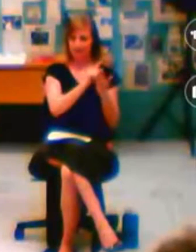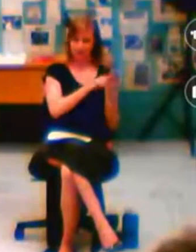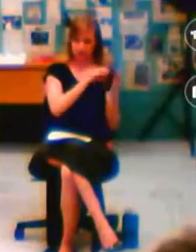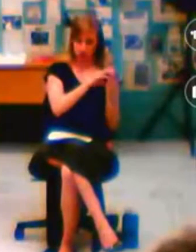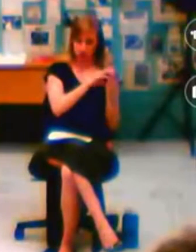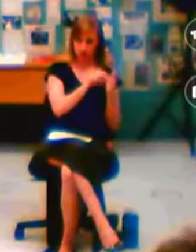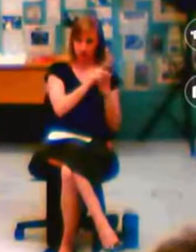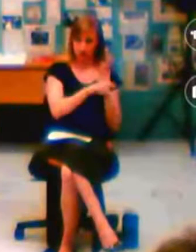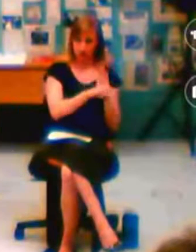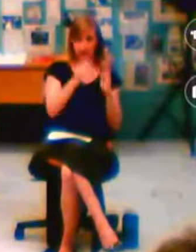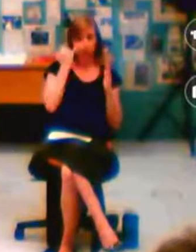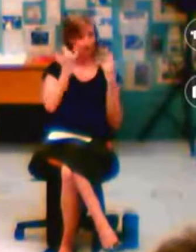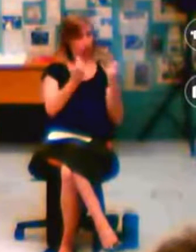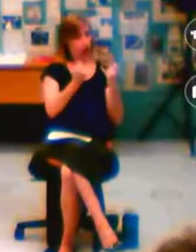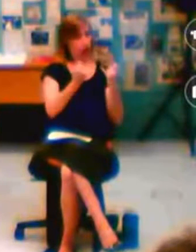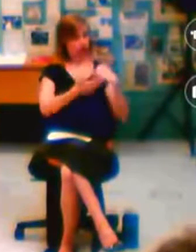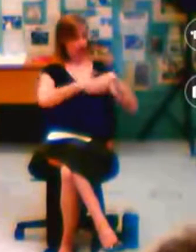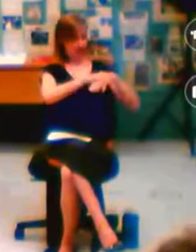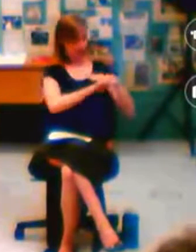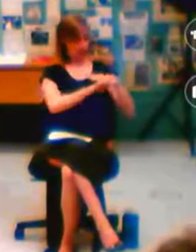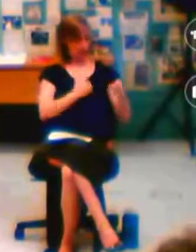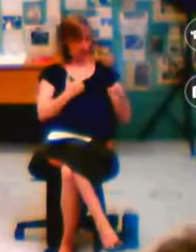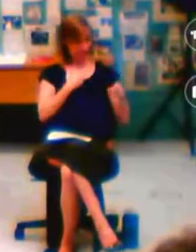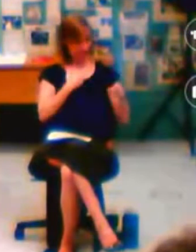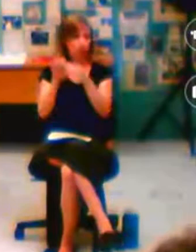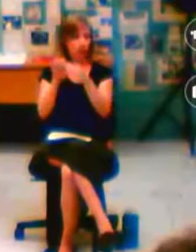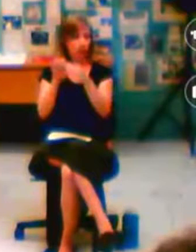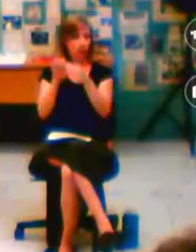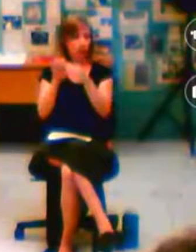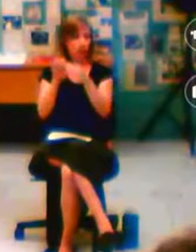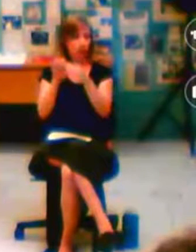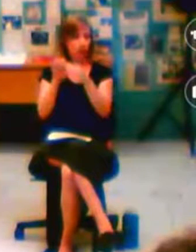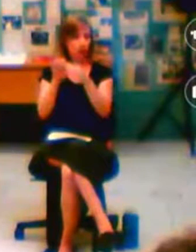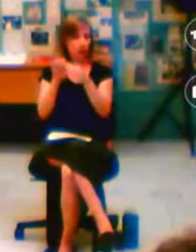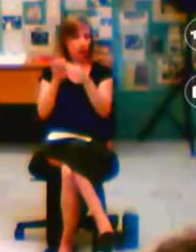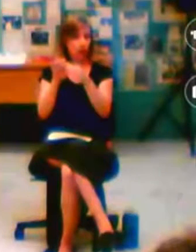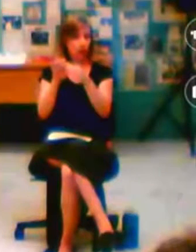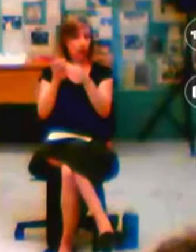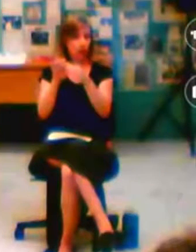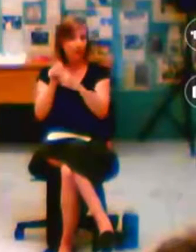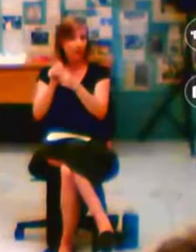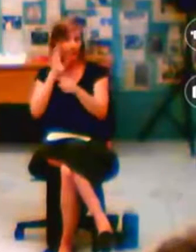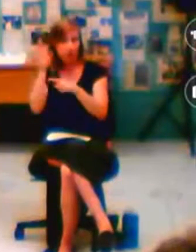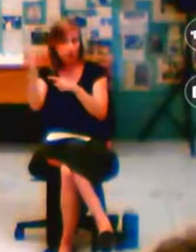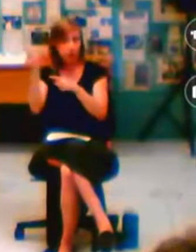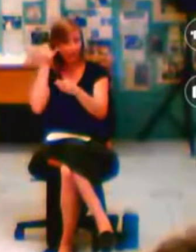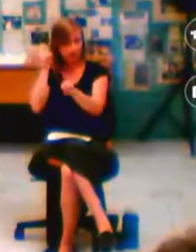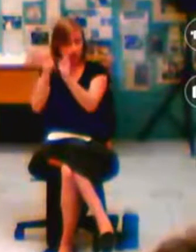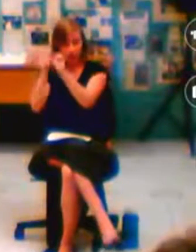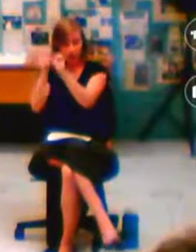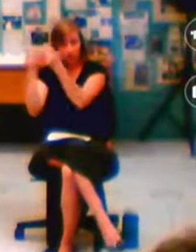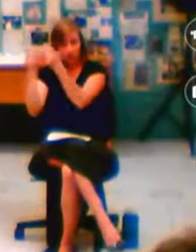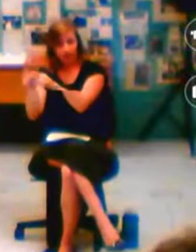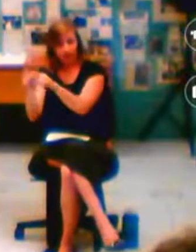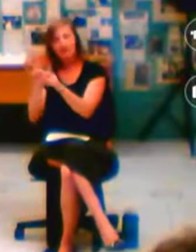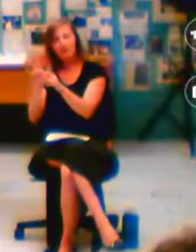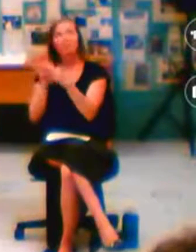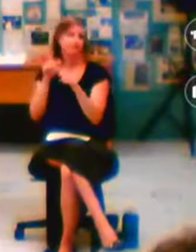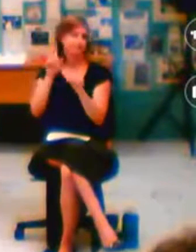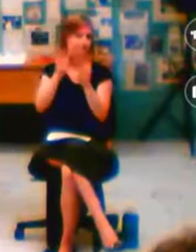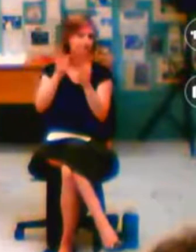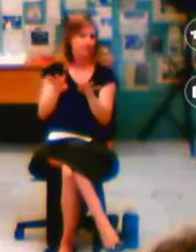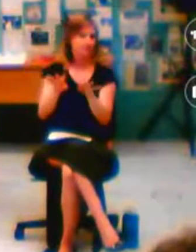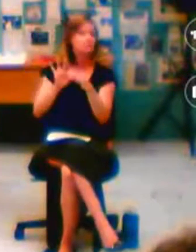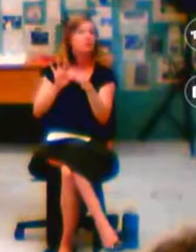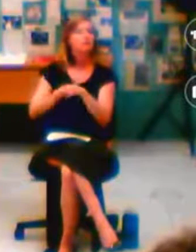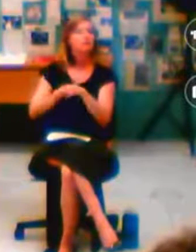covered? Mm-hmm. So the amendment does require continuation of current Colorado medical Medicaid statutes and policies. So if